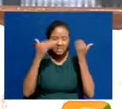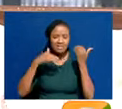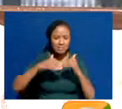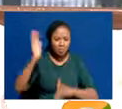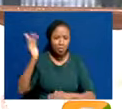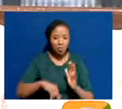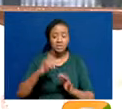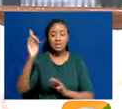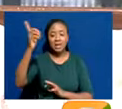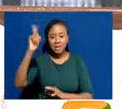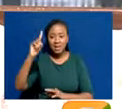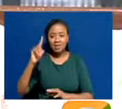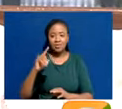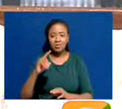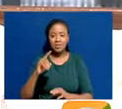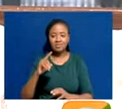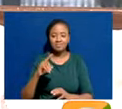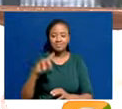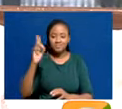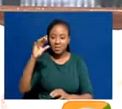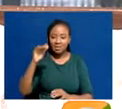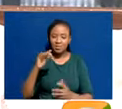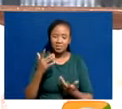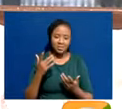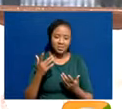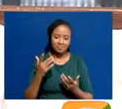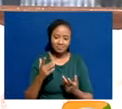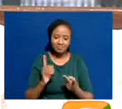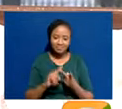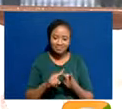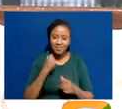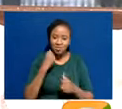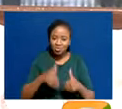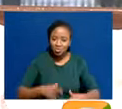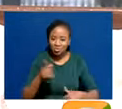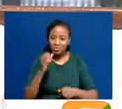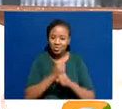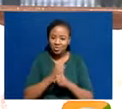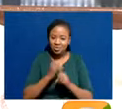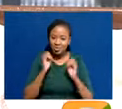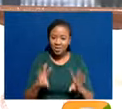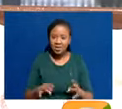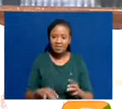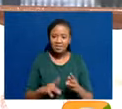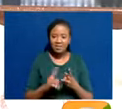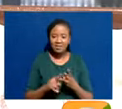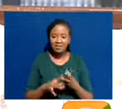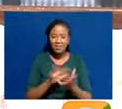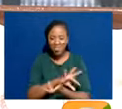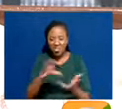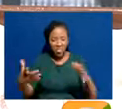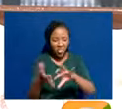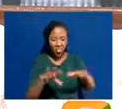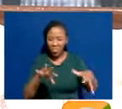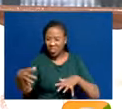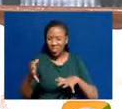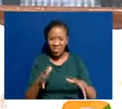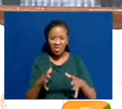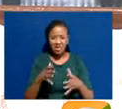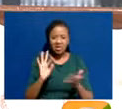The unemployment, the young people, the hopelessness of many, the disillusionment, the